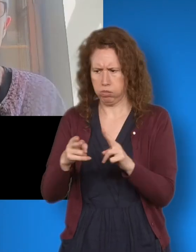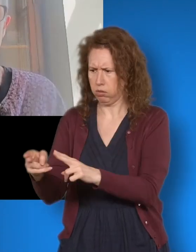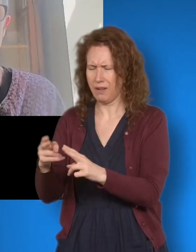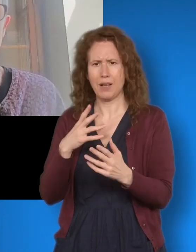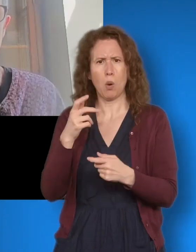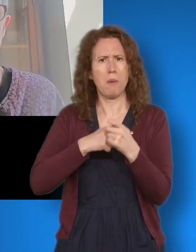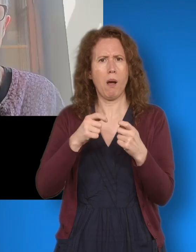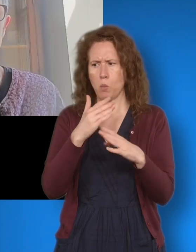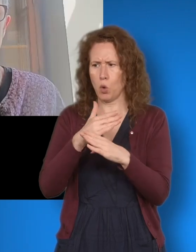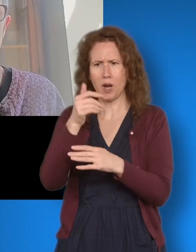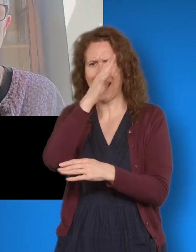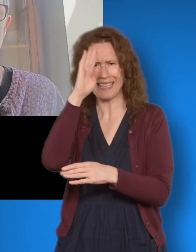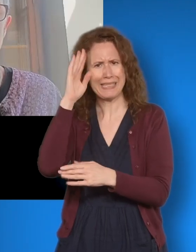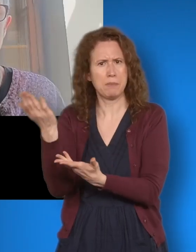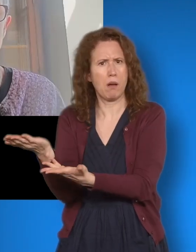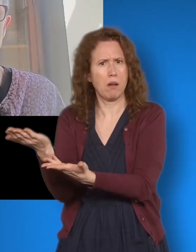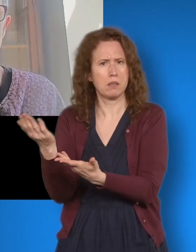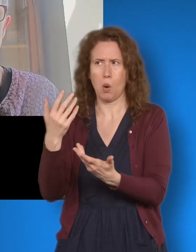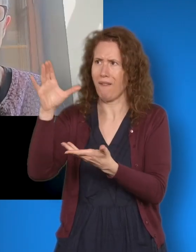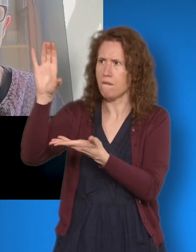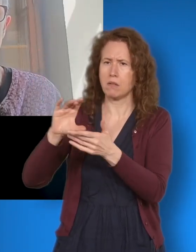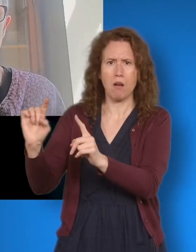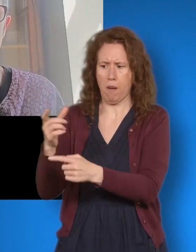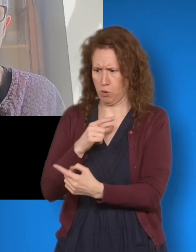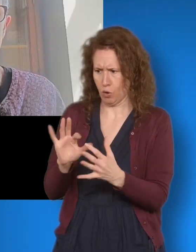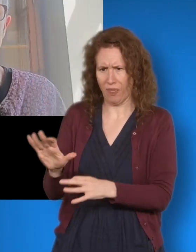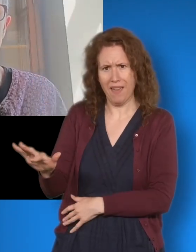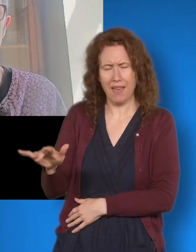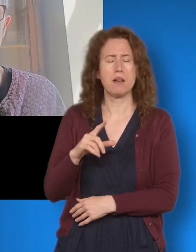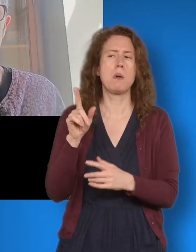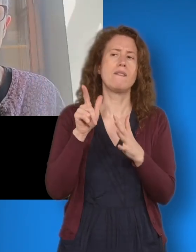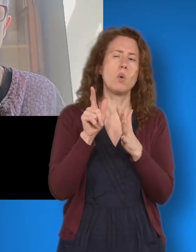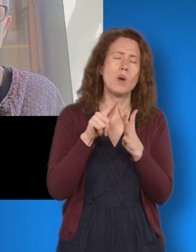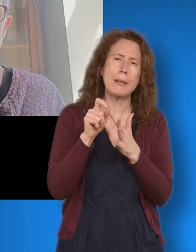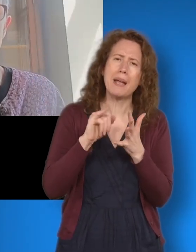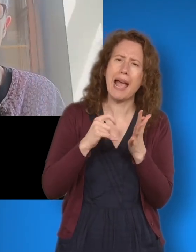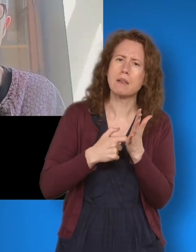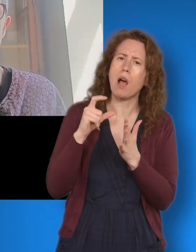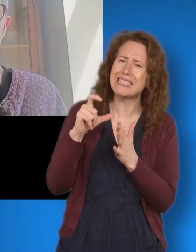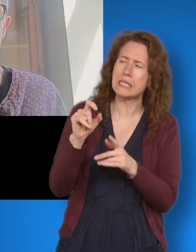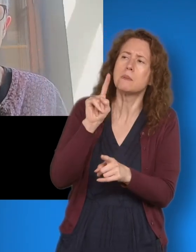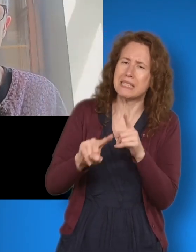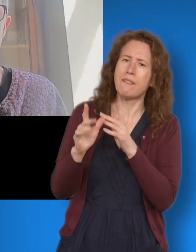let's say? And then for EPSRC specifically,